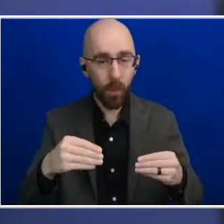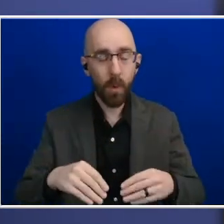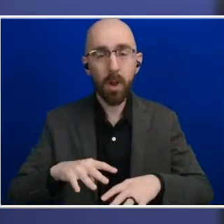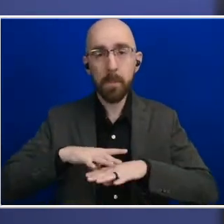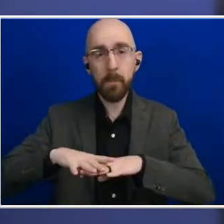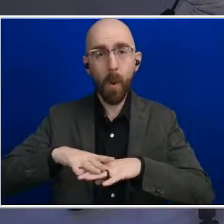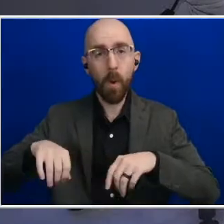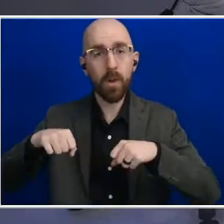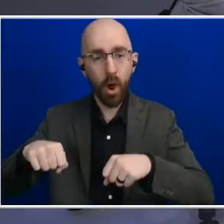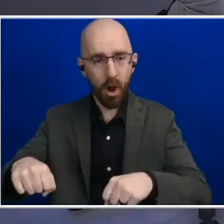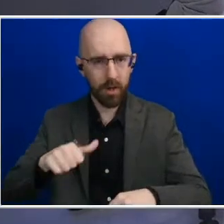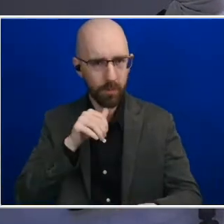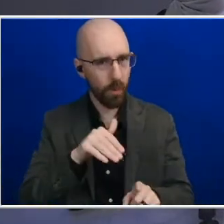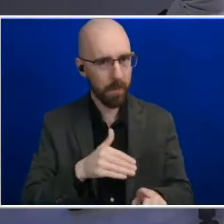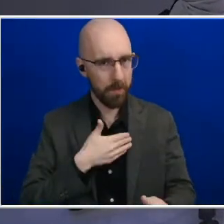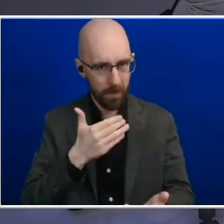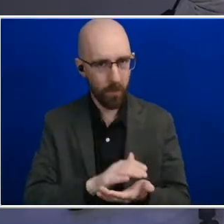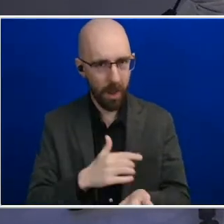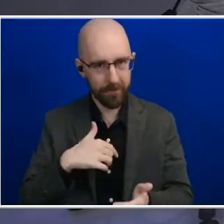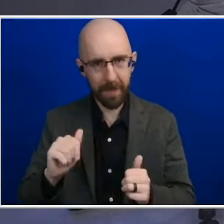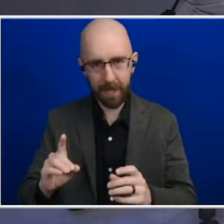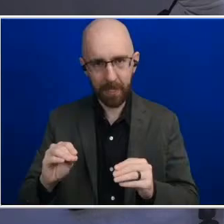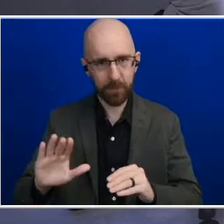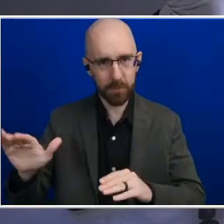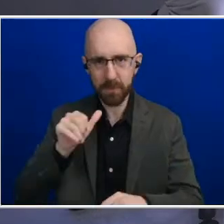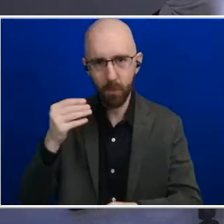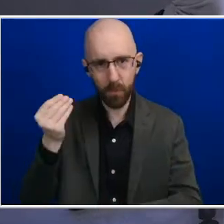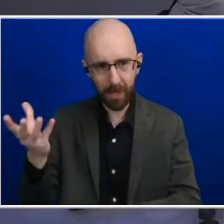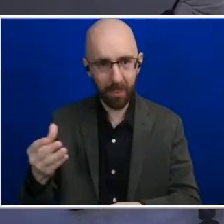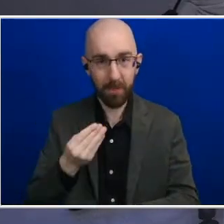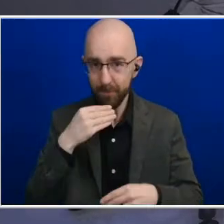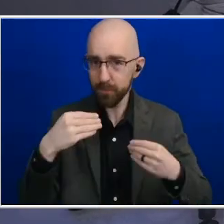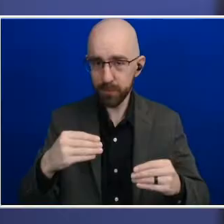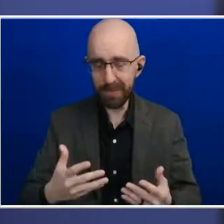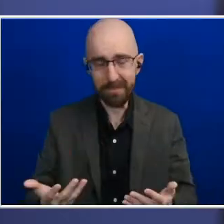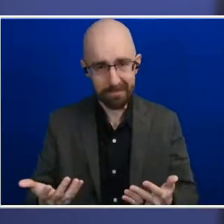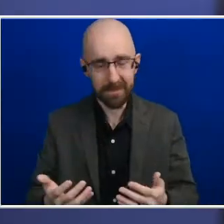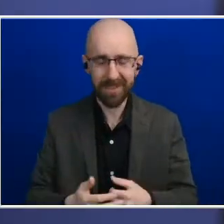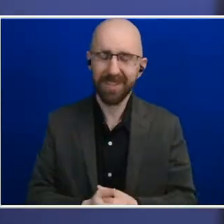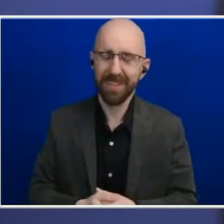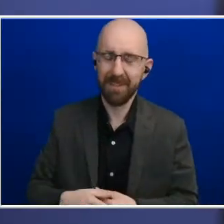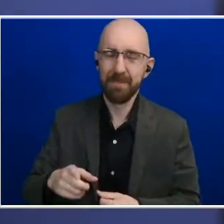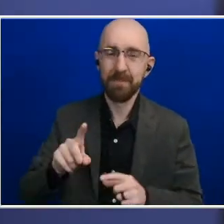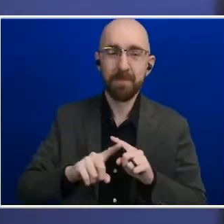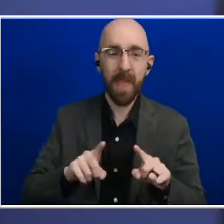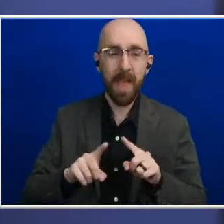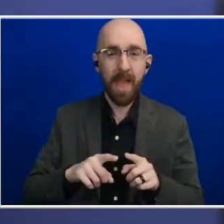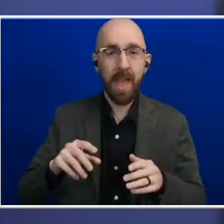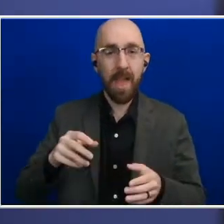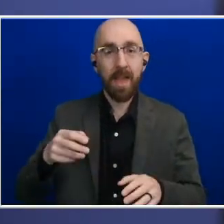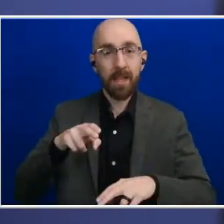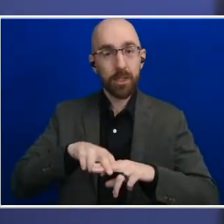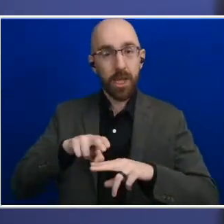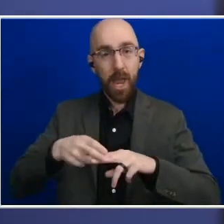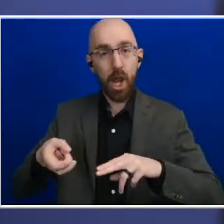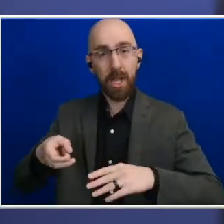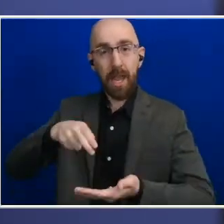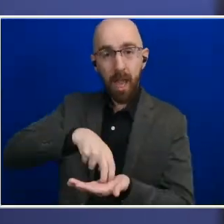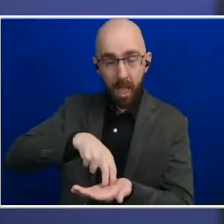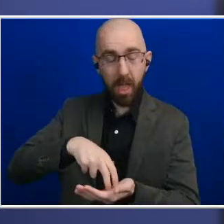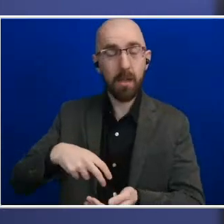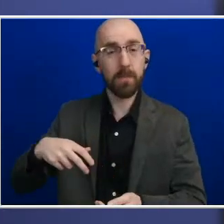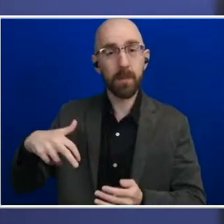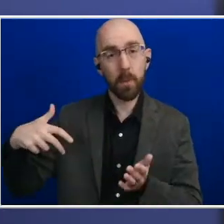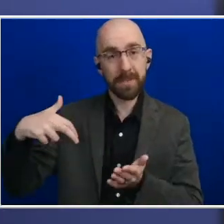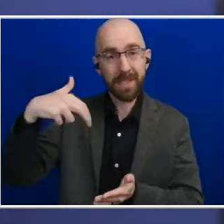my wife I can do those things. At least go to the grocery store. I'm great. Yeah. But get out of a chair easily, go up the stairs, get